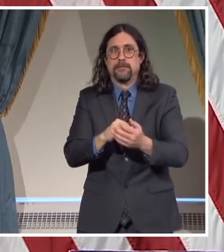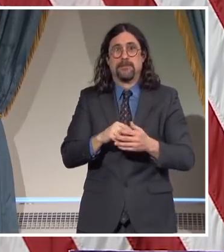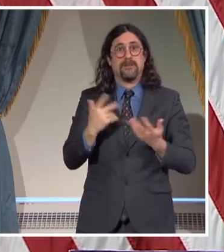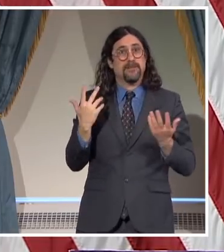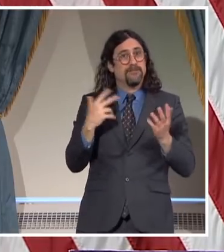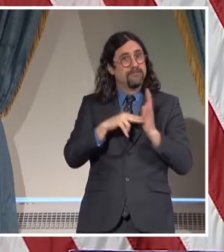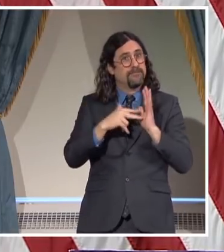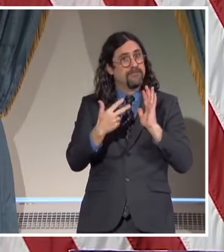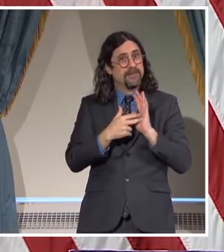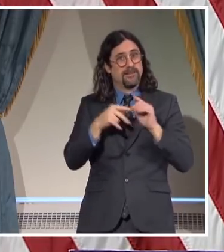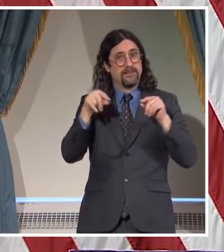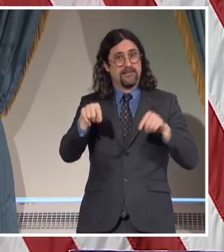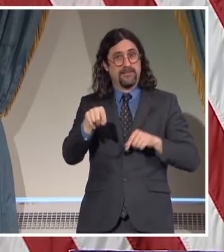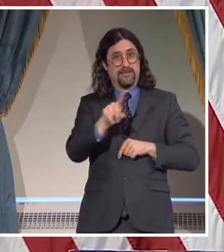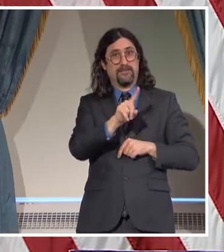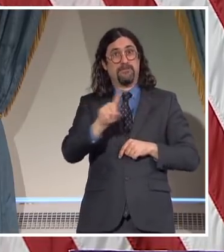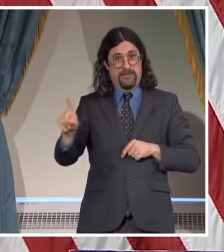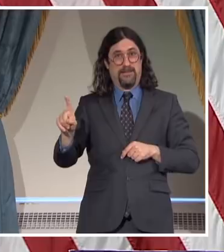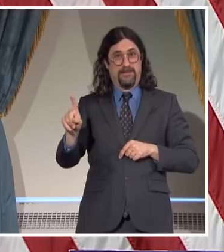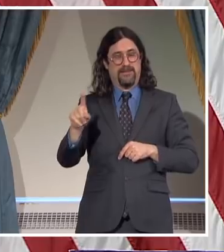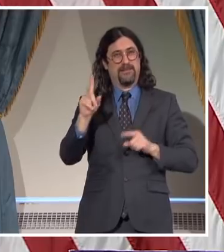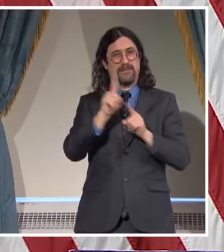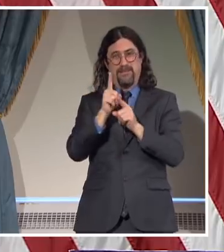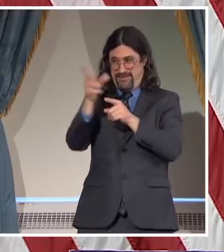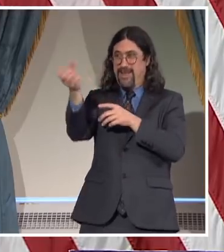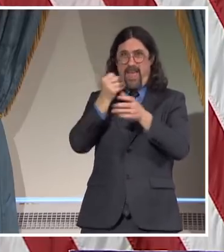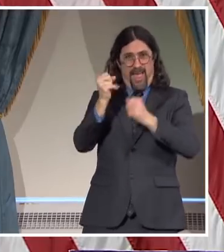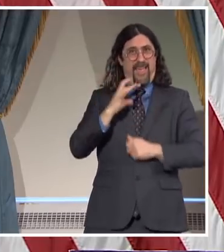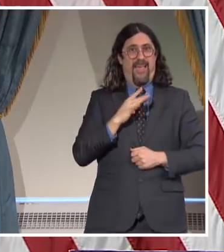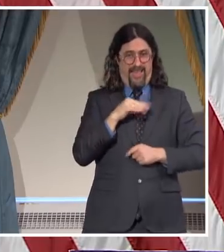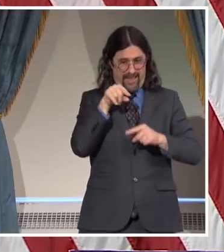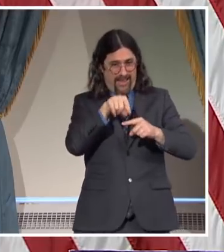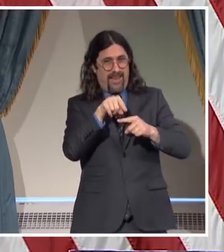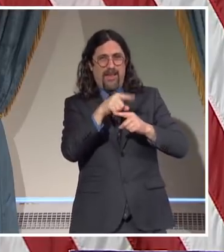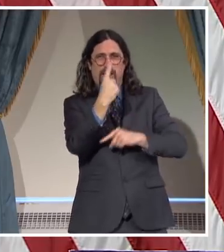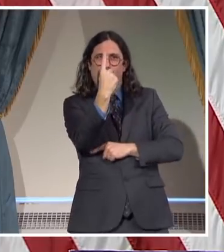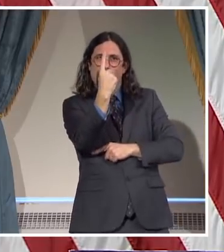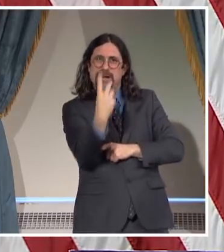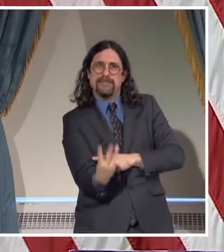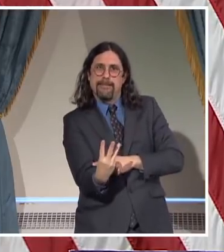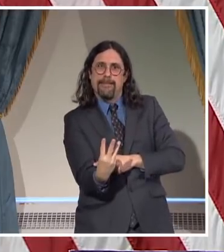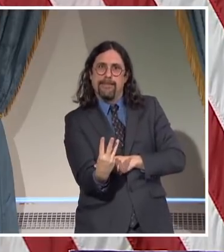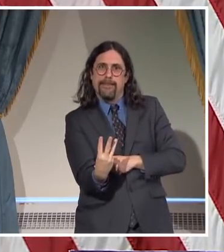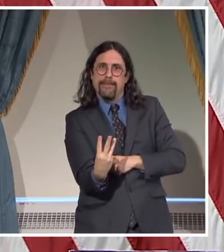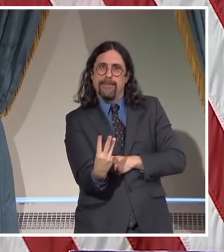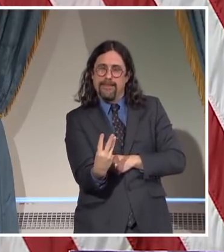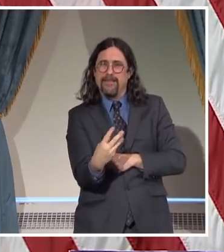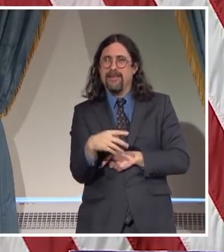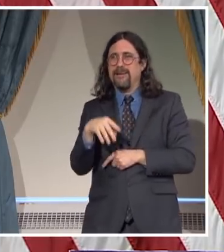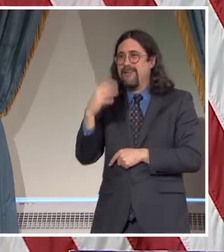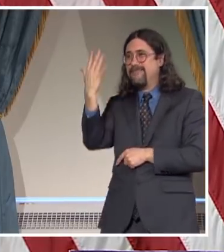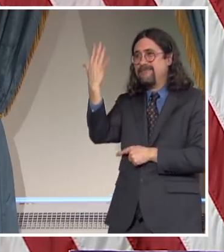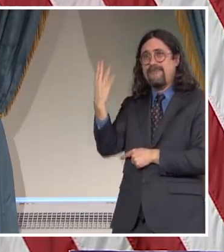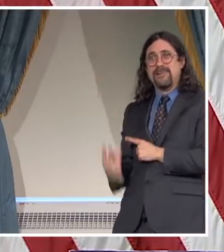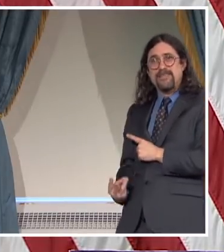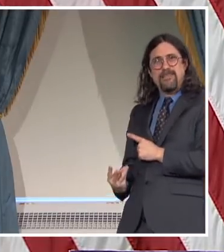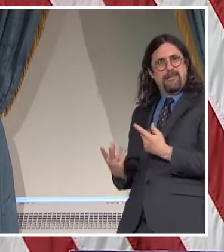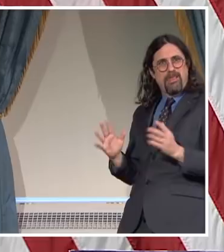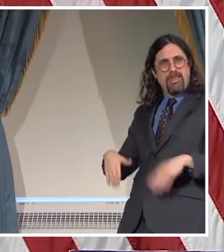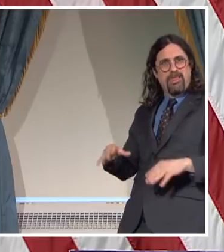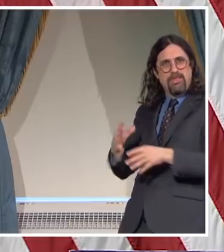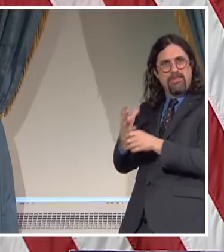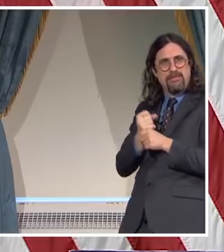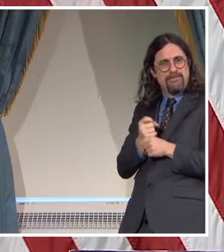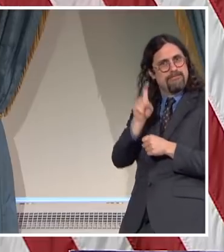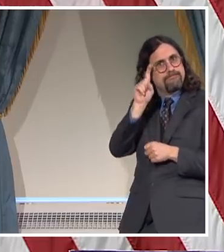to do, and the sooner we get them, the better. We still need the federal government to maximize the use of